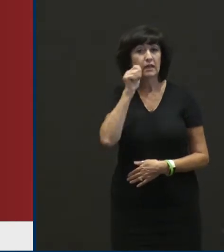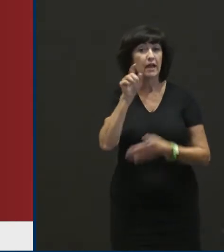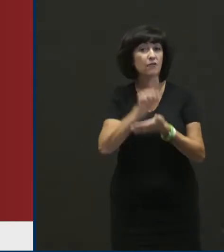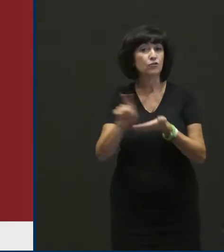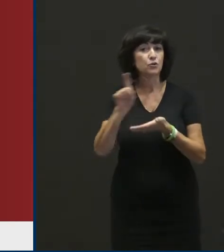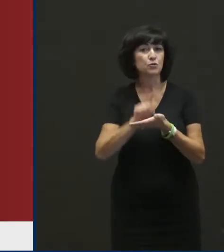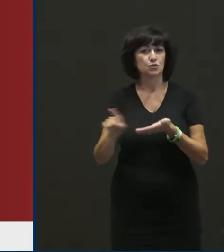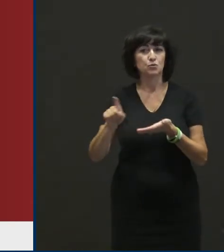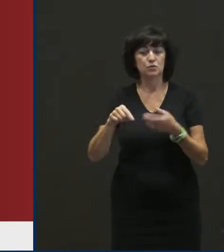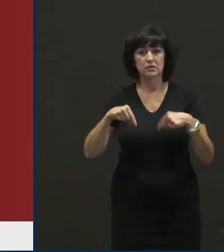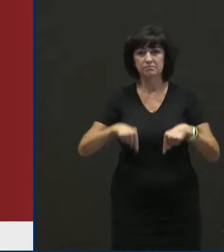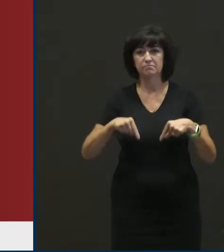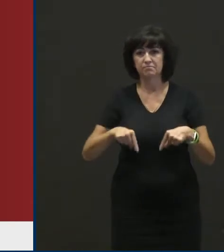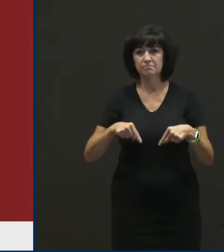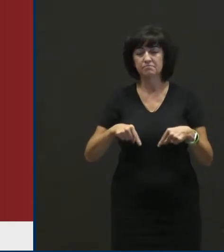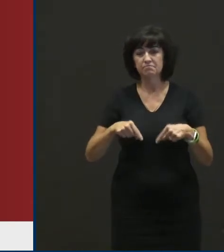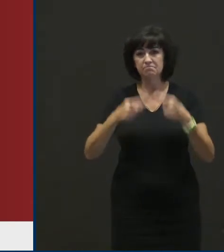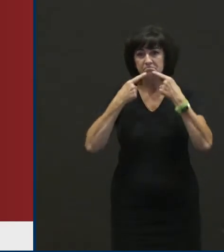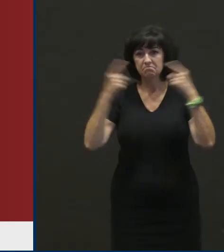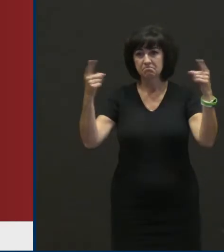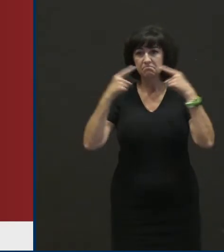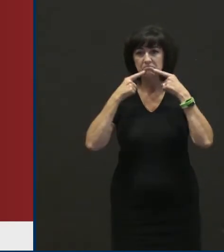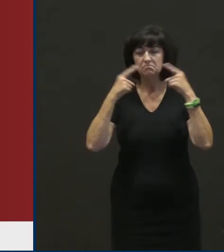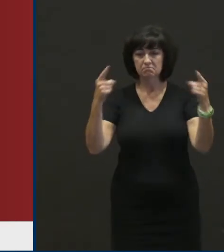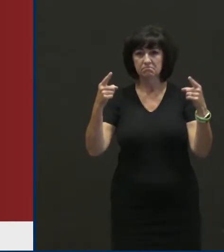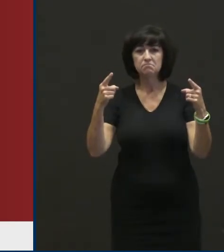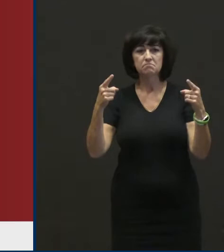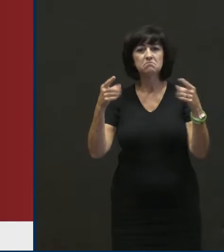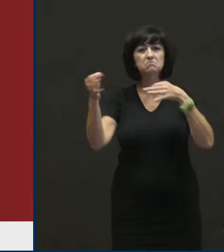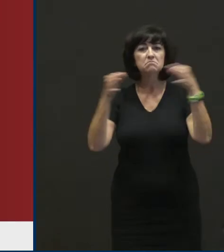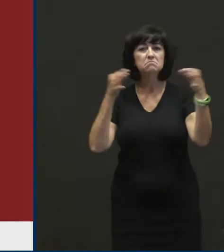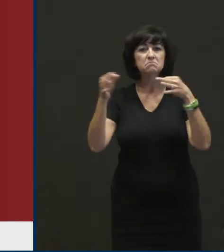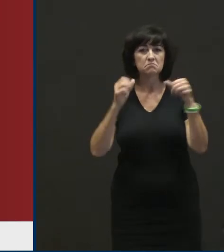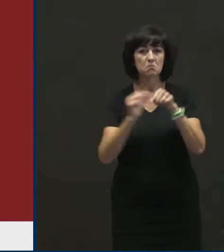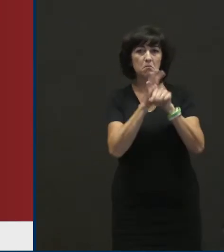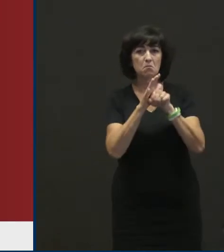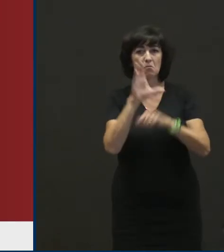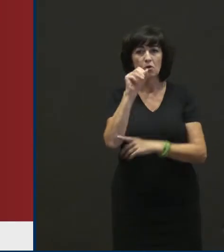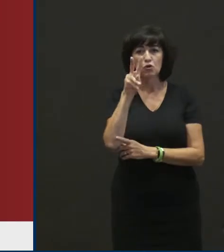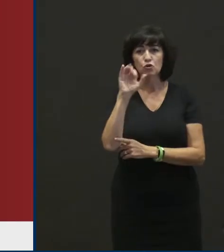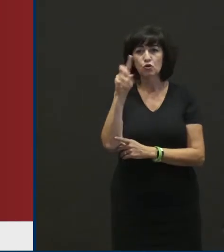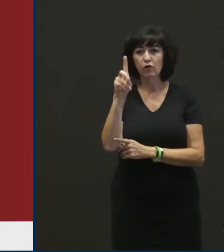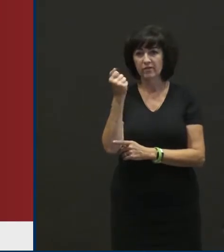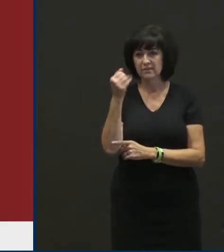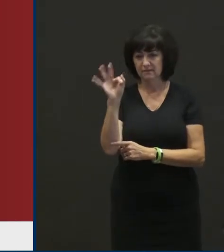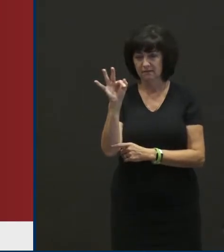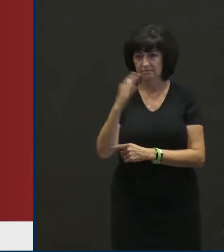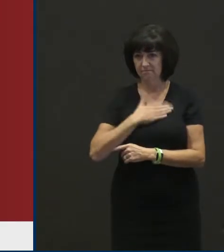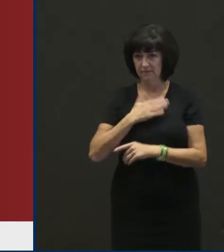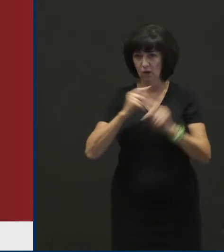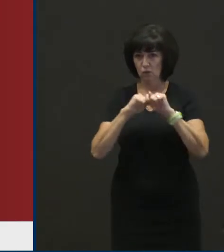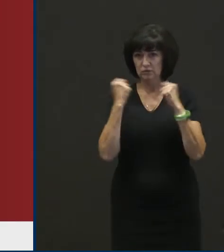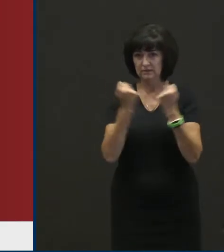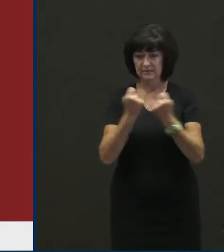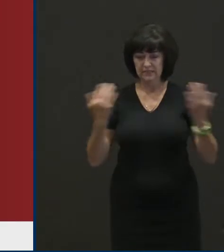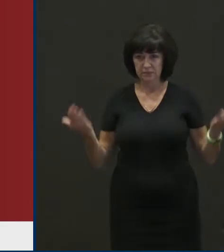press conference on Delaware's response to COVID-19. We have our team back this week. I'm joined by